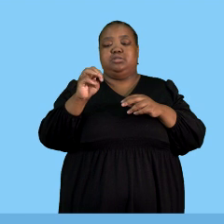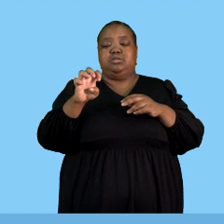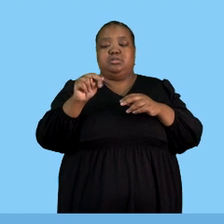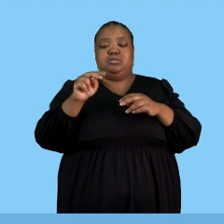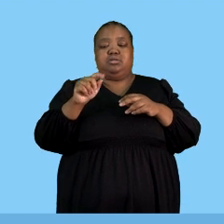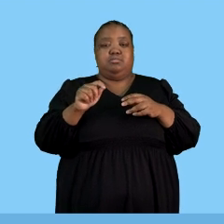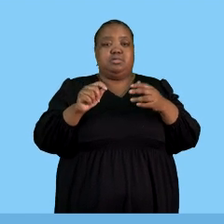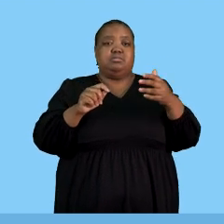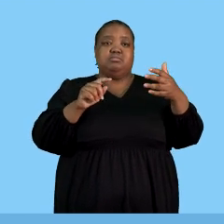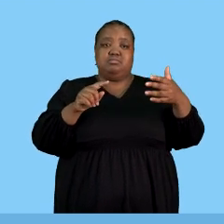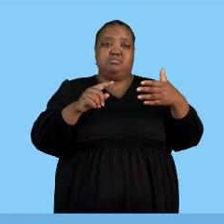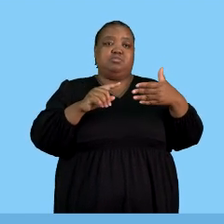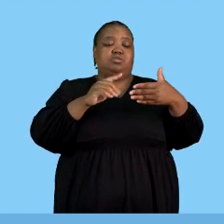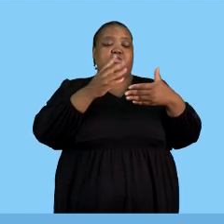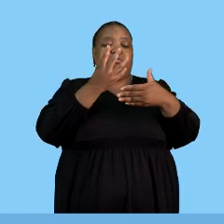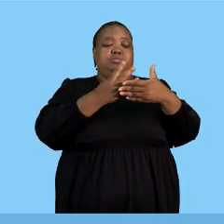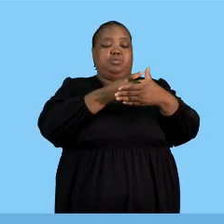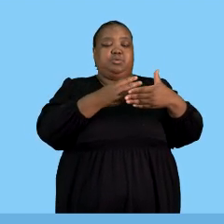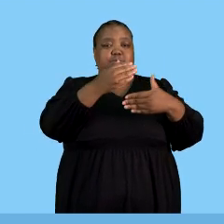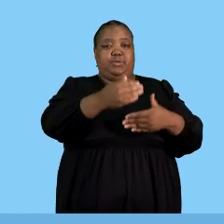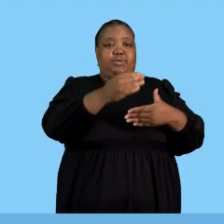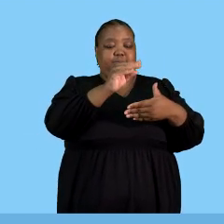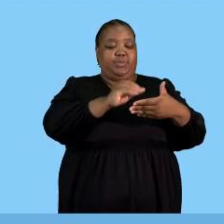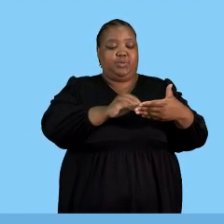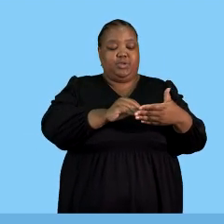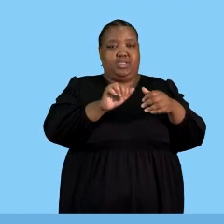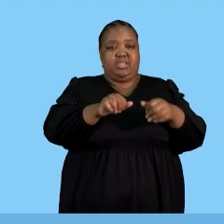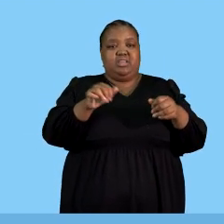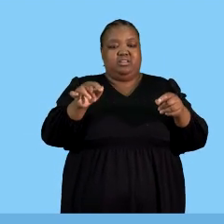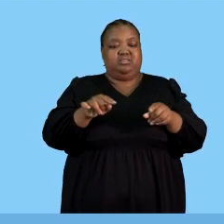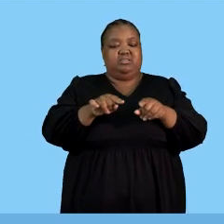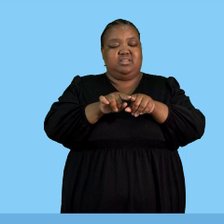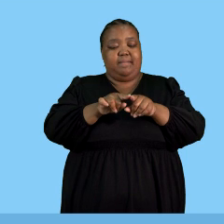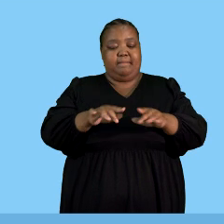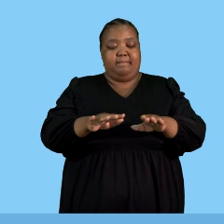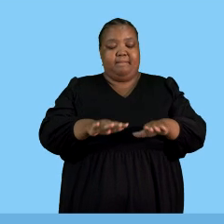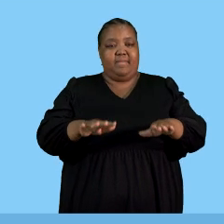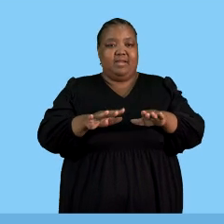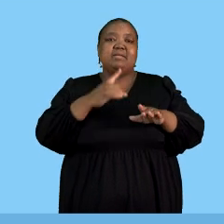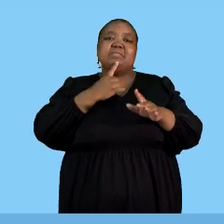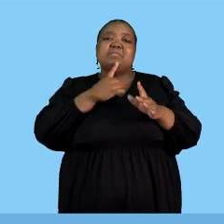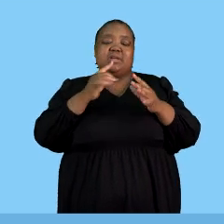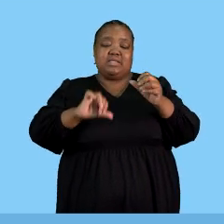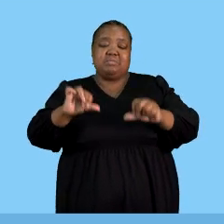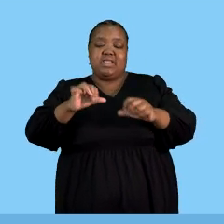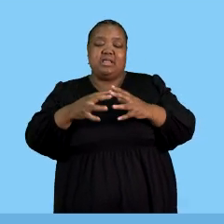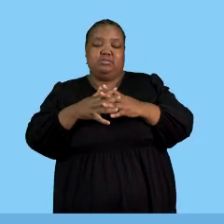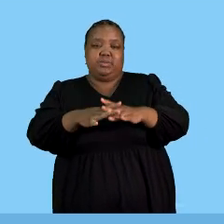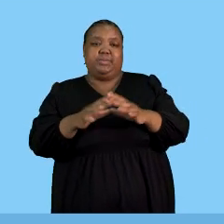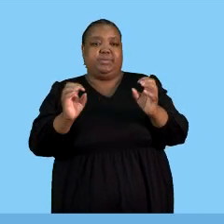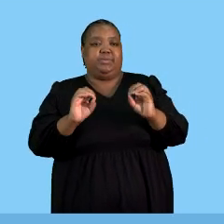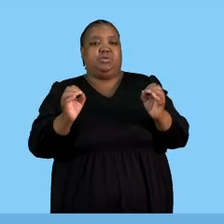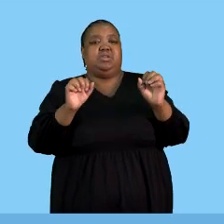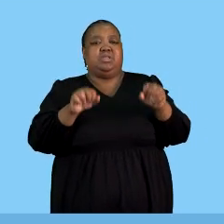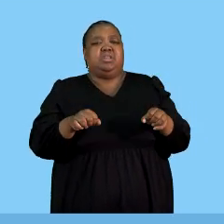we have elements from the periodic table that are together in one place but not chemically bonded. For in the case of this one here, we have neon